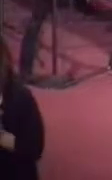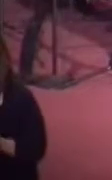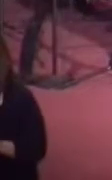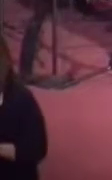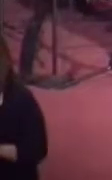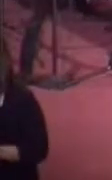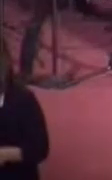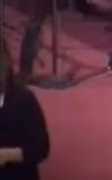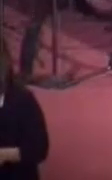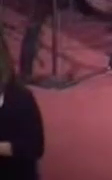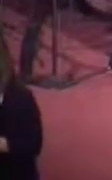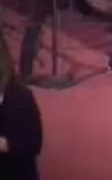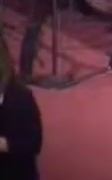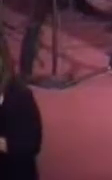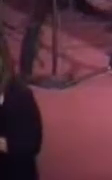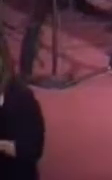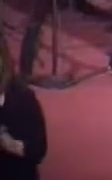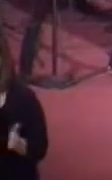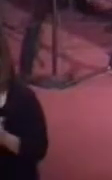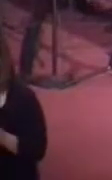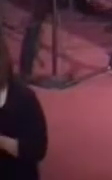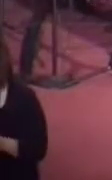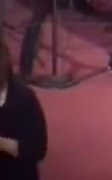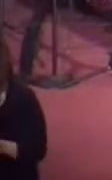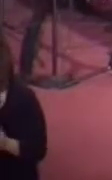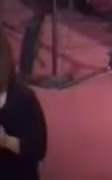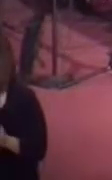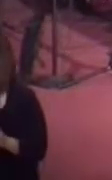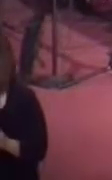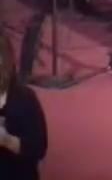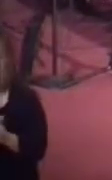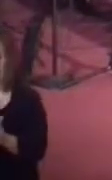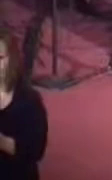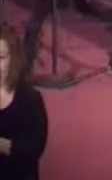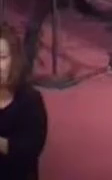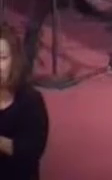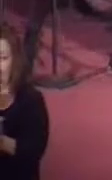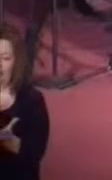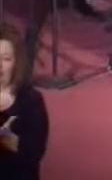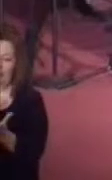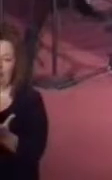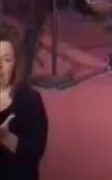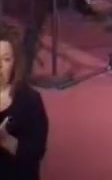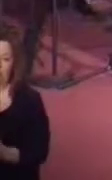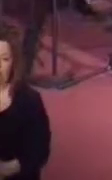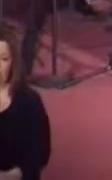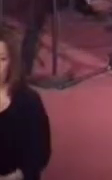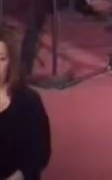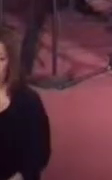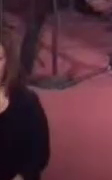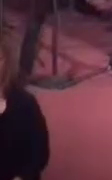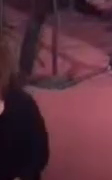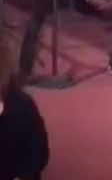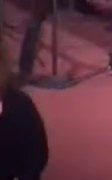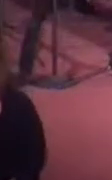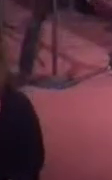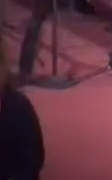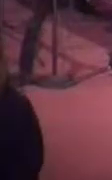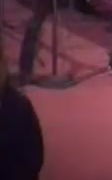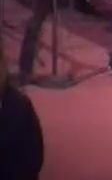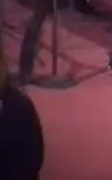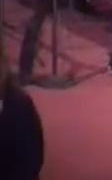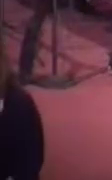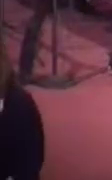the stage for Daniel once again to rise to the top. Look at verse 28. So Daniel enjoyed success in the reign of Darius and in the reign